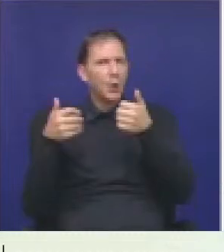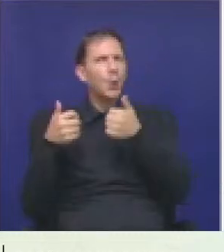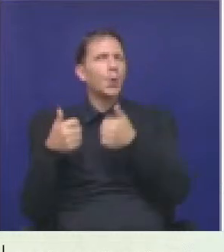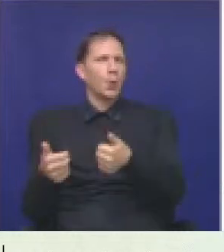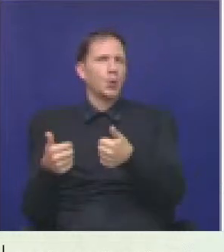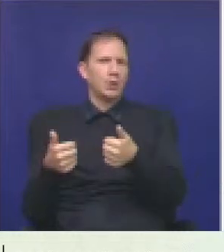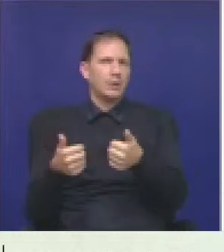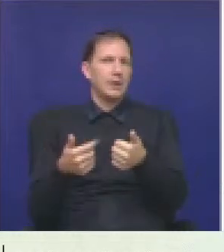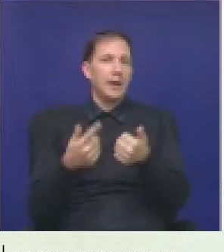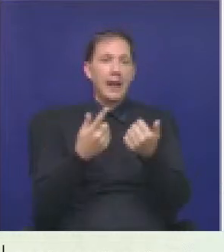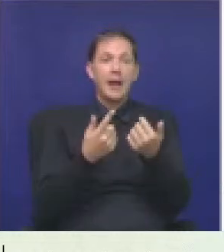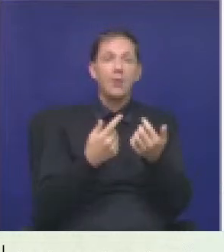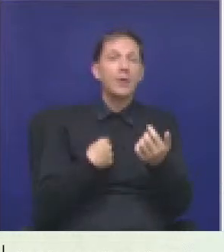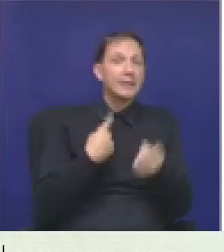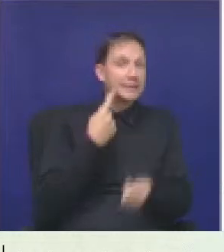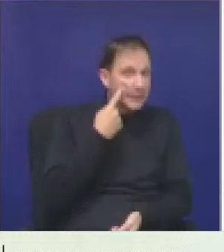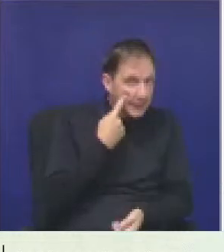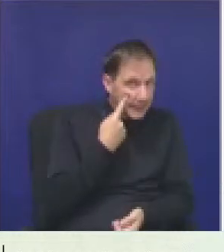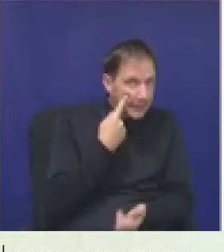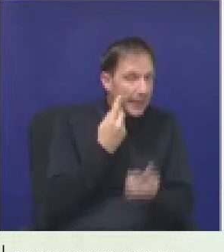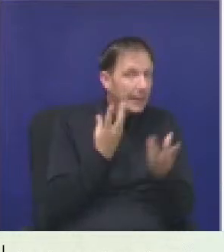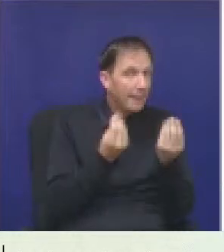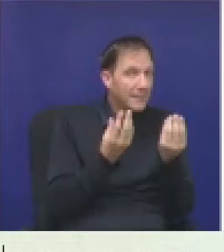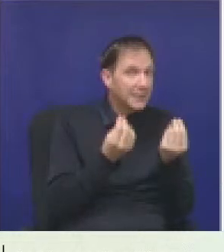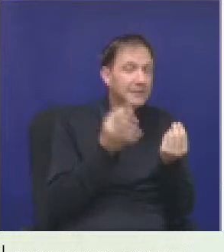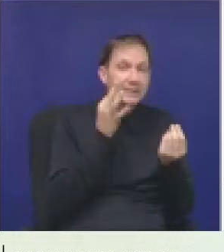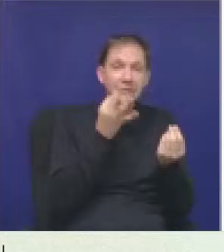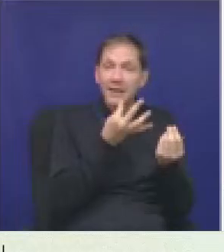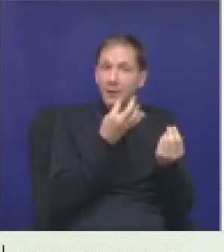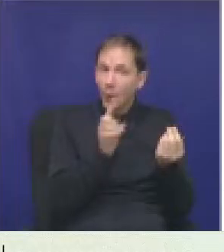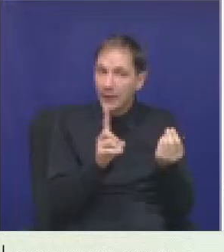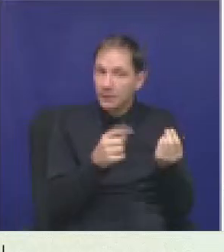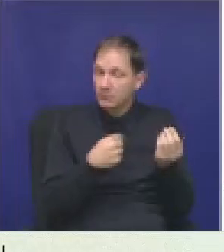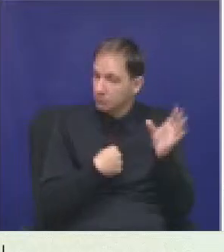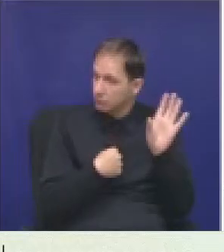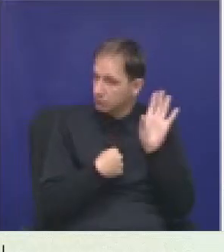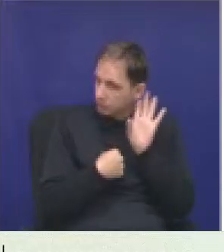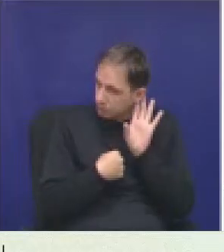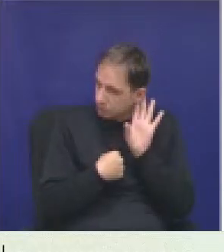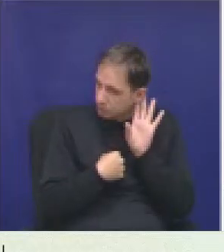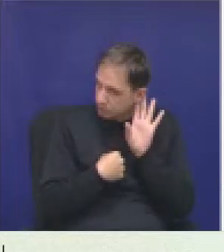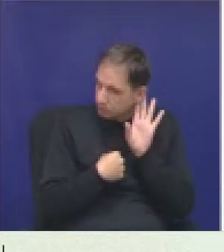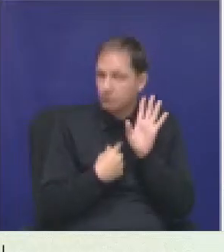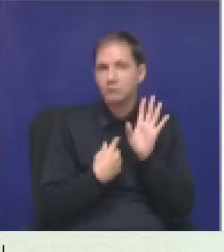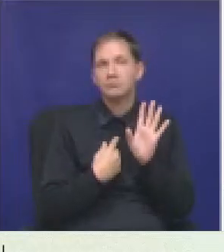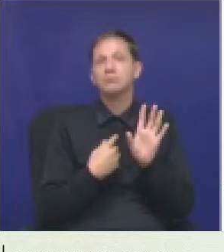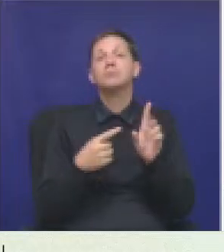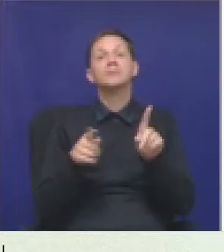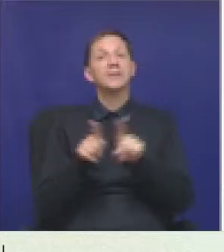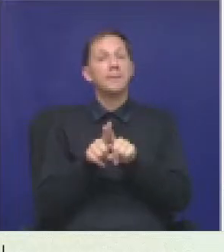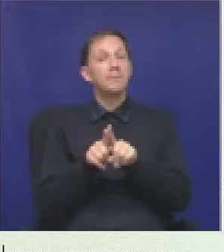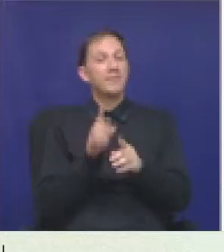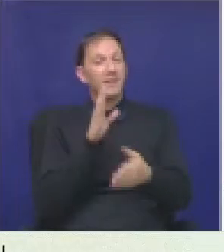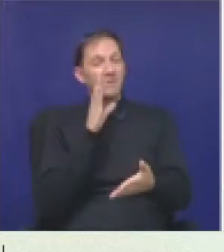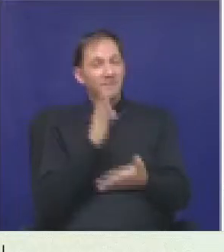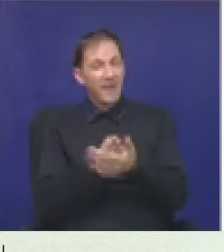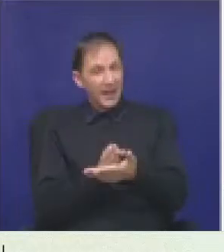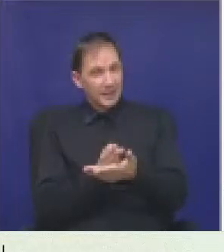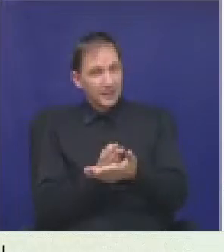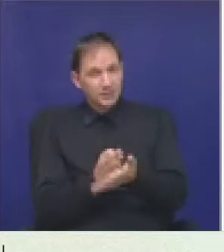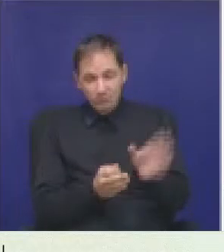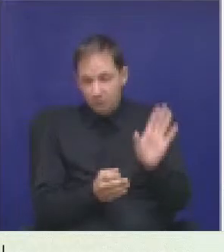speak, and let us listen to the numbers. Similarly, let the facts speak,